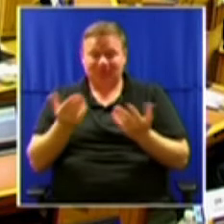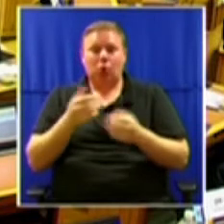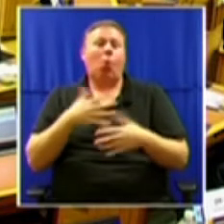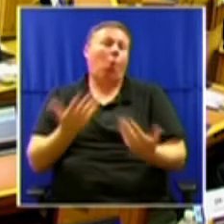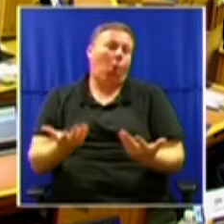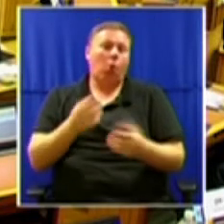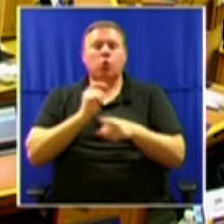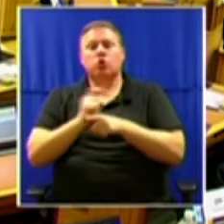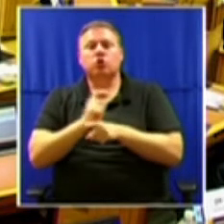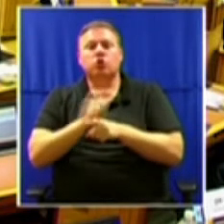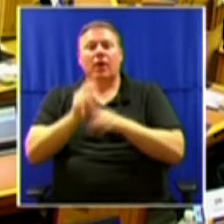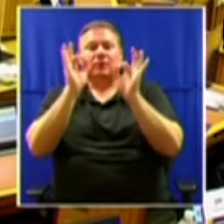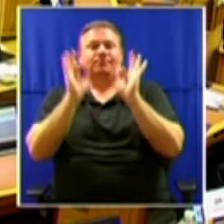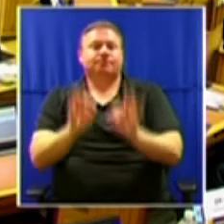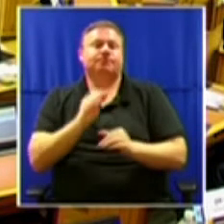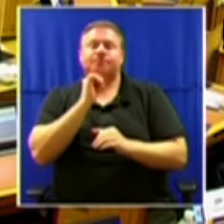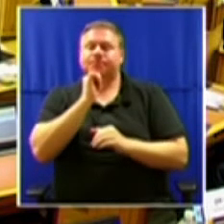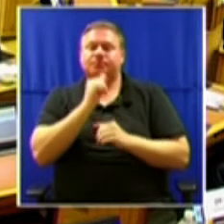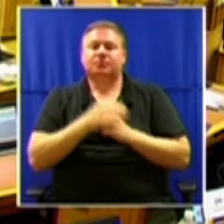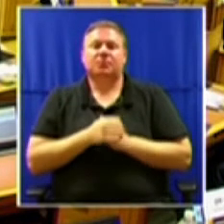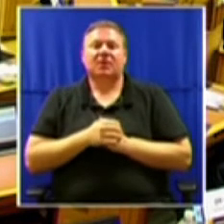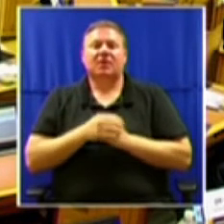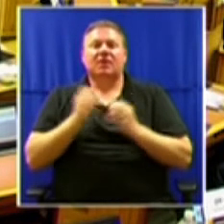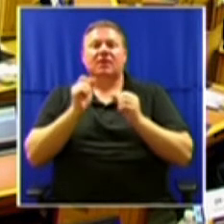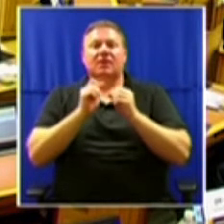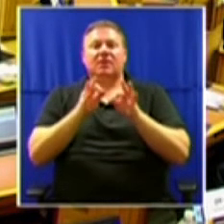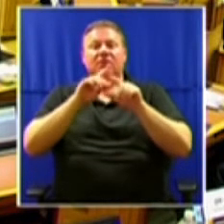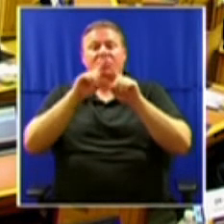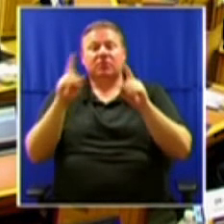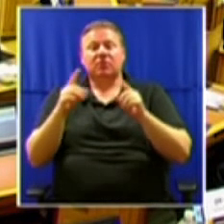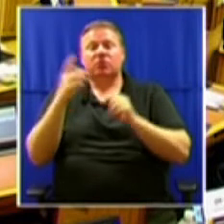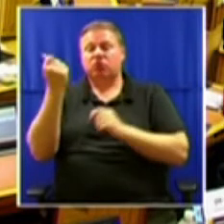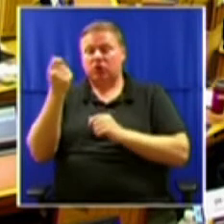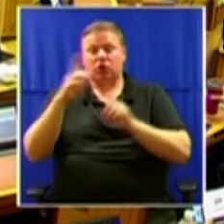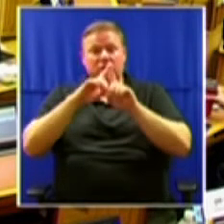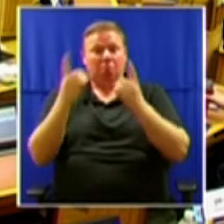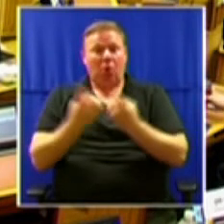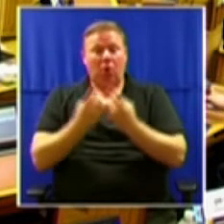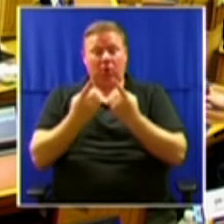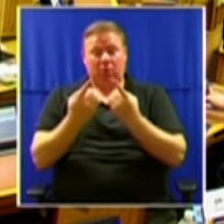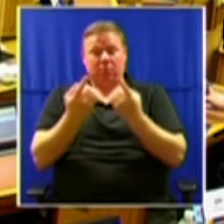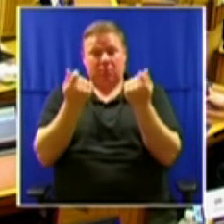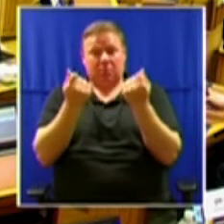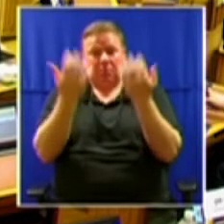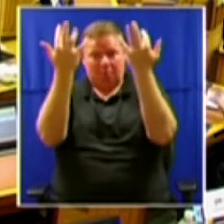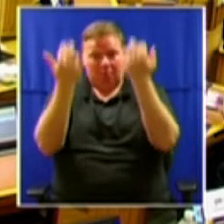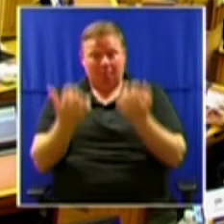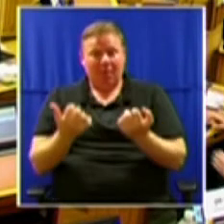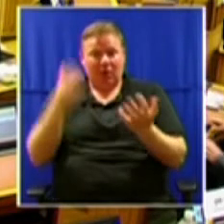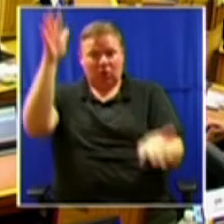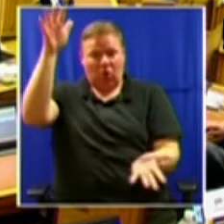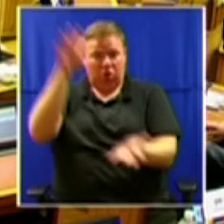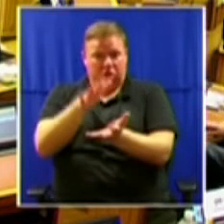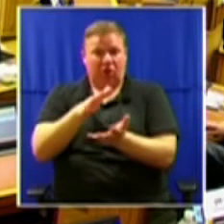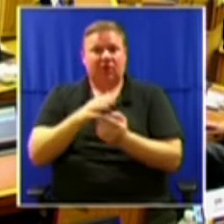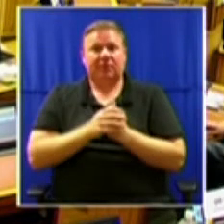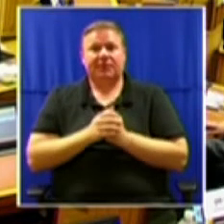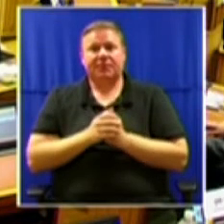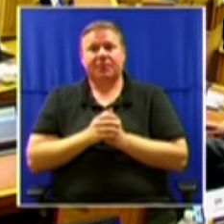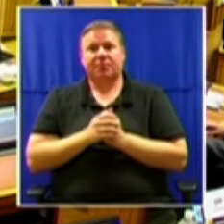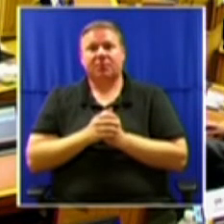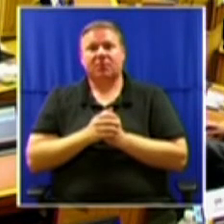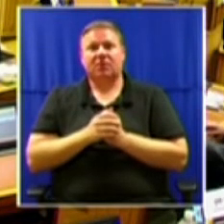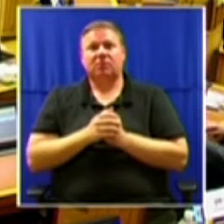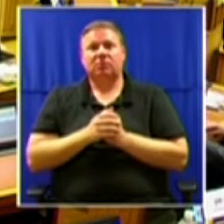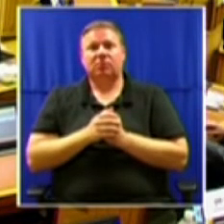Has the National Treasury reduced the department's budget that was allocated for Thuthuzela centres during the 2020 special adjustment